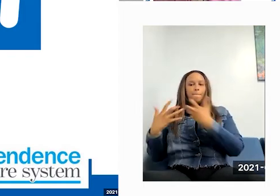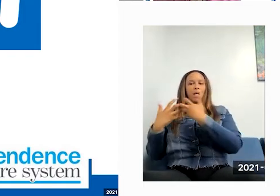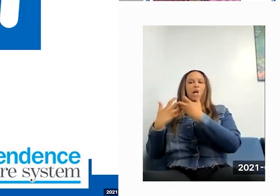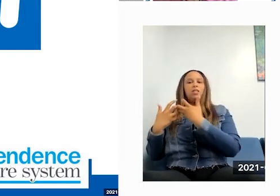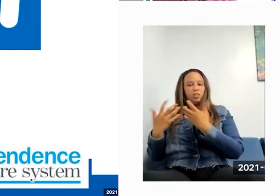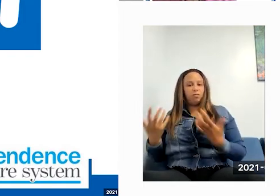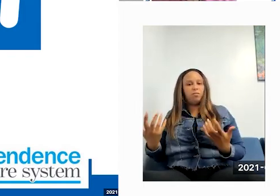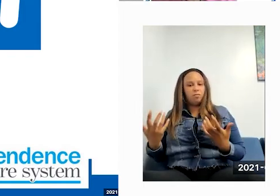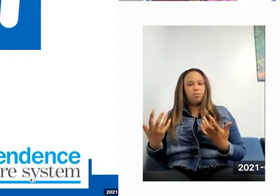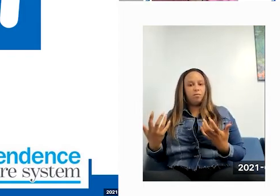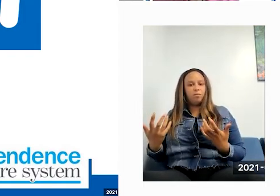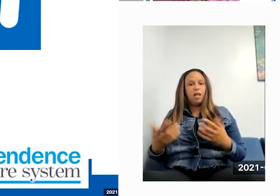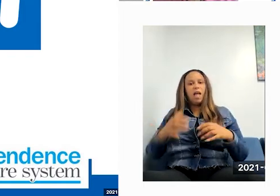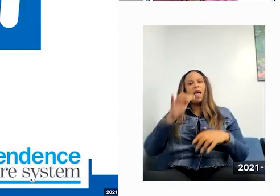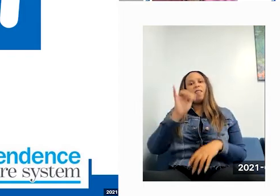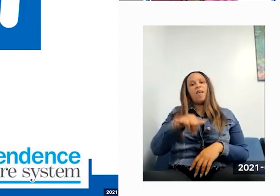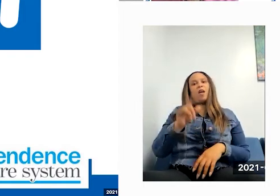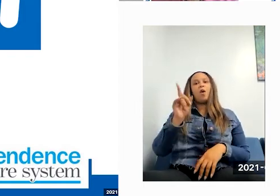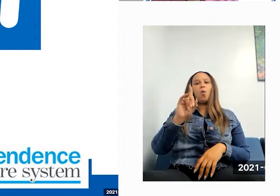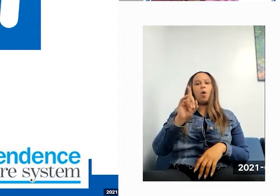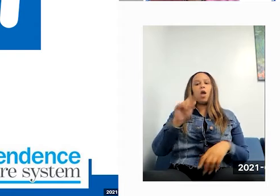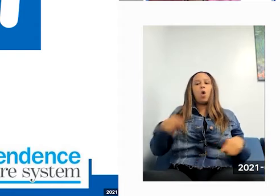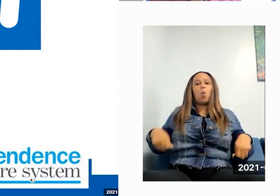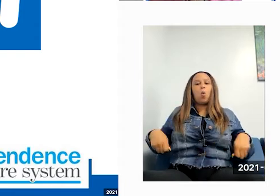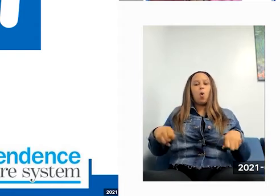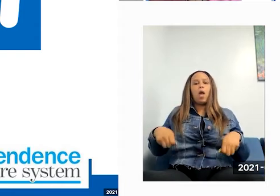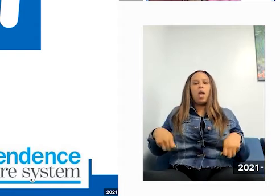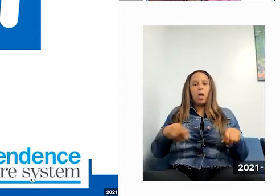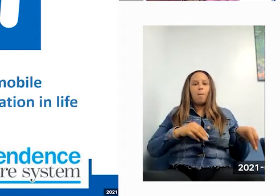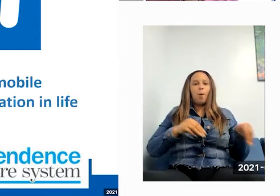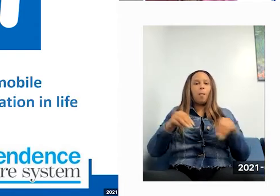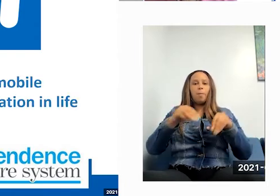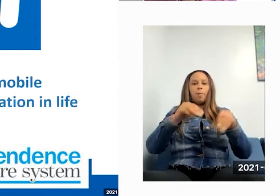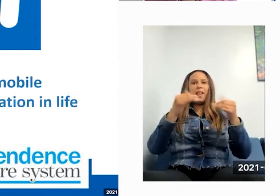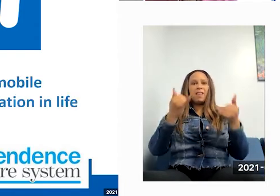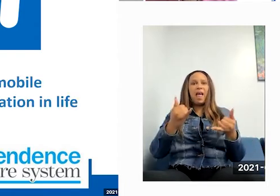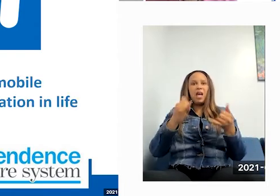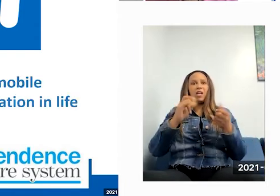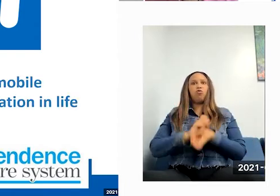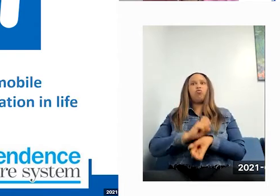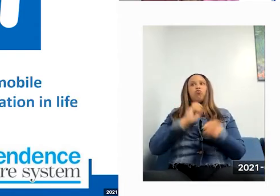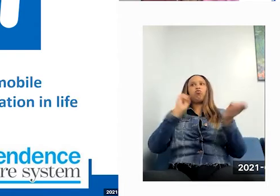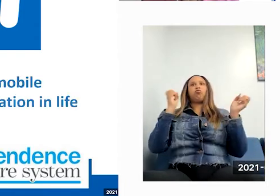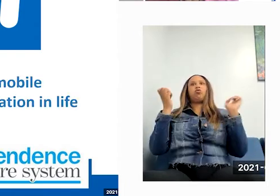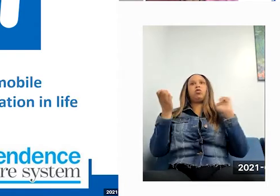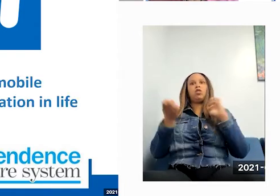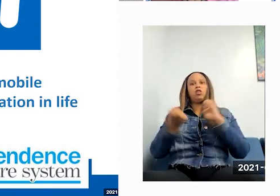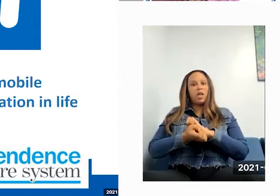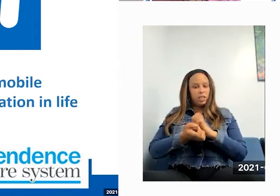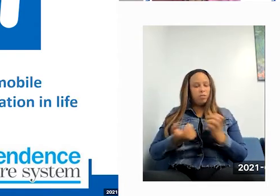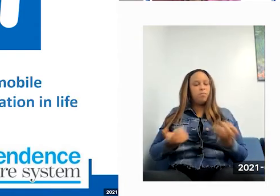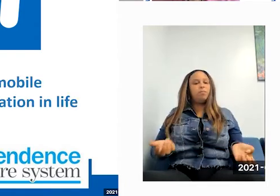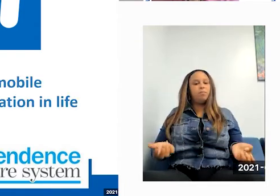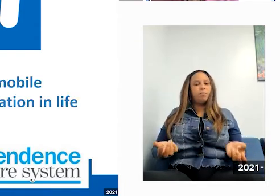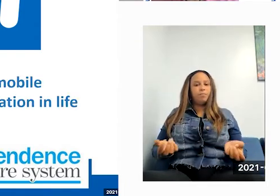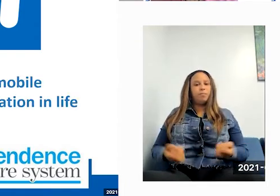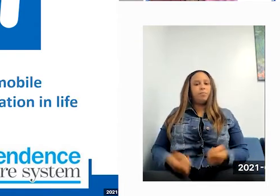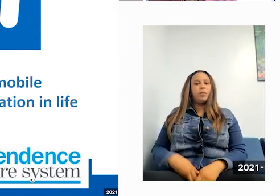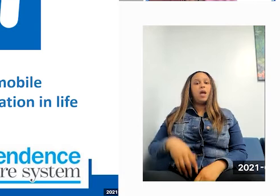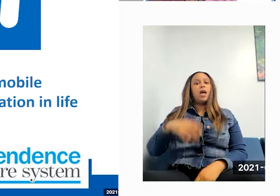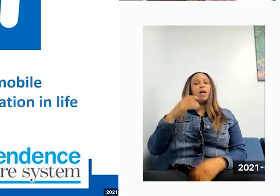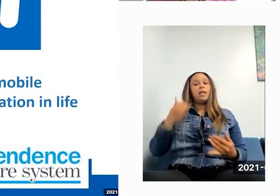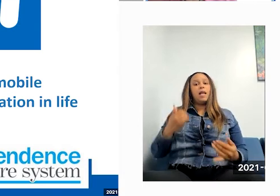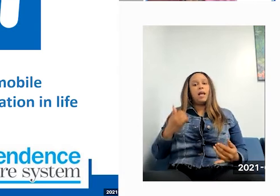is really where wheeled mobility has evolved. And as I say that, I, as a